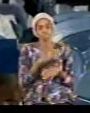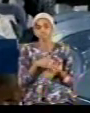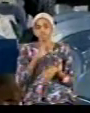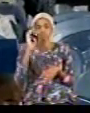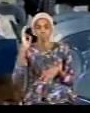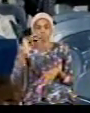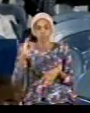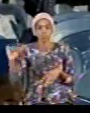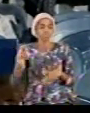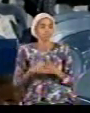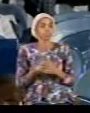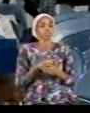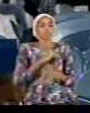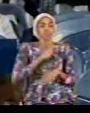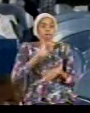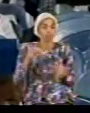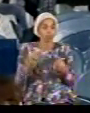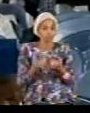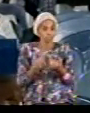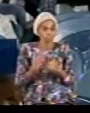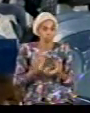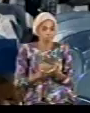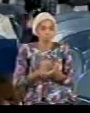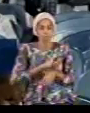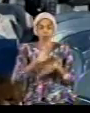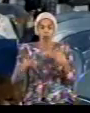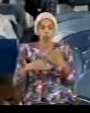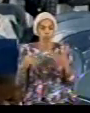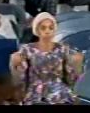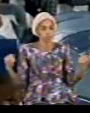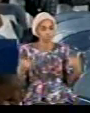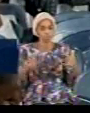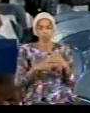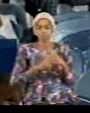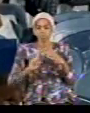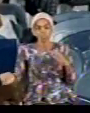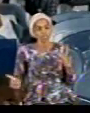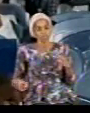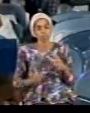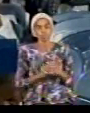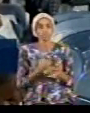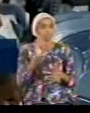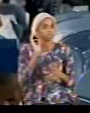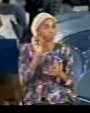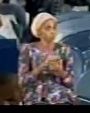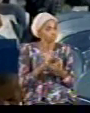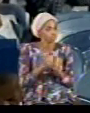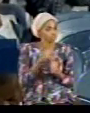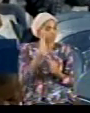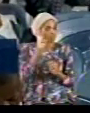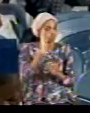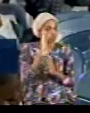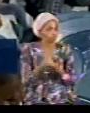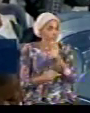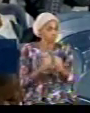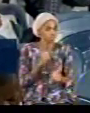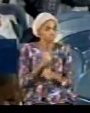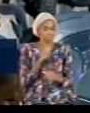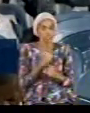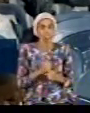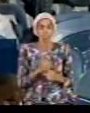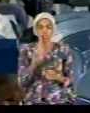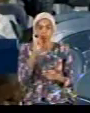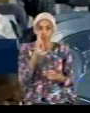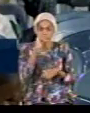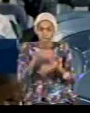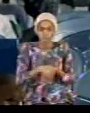stroke gone. Now she can walk. No more pains. Problem of 4 years. Just one night. All gone. Indeed, complete